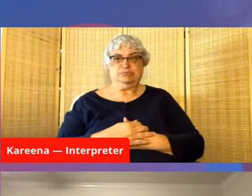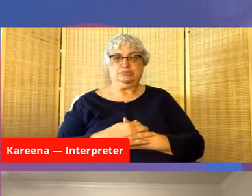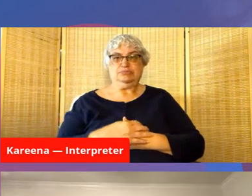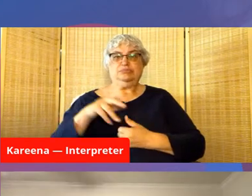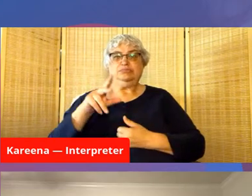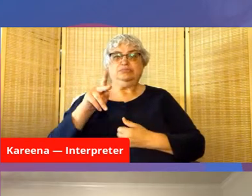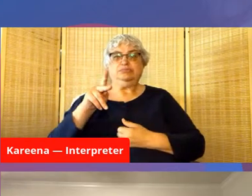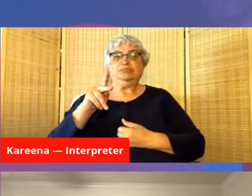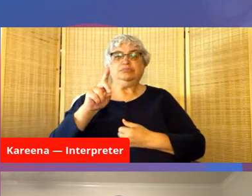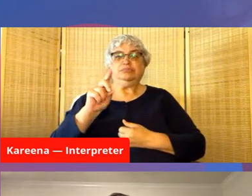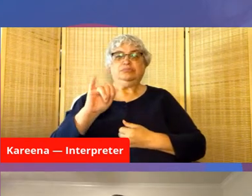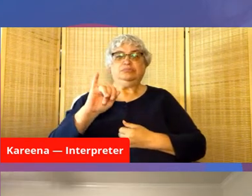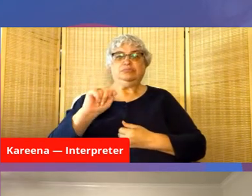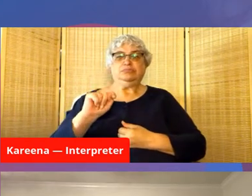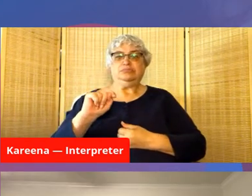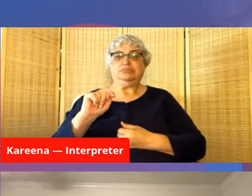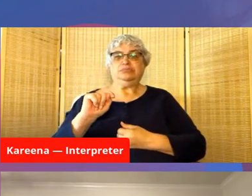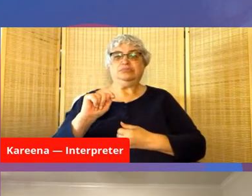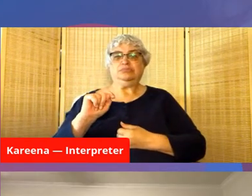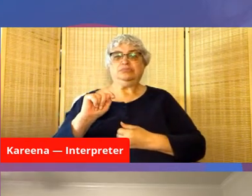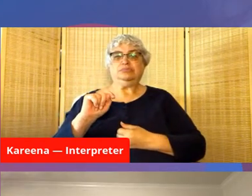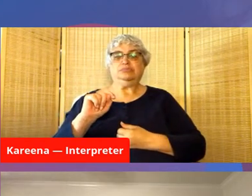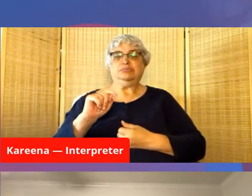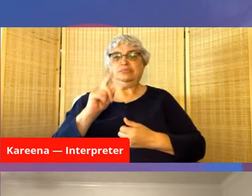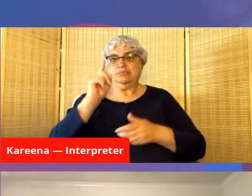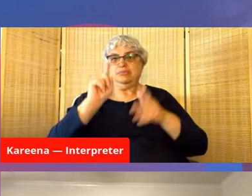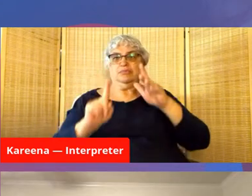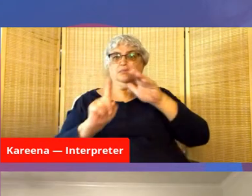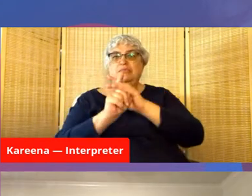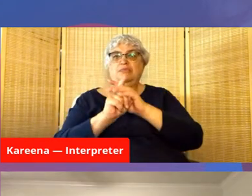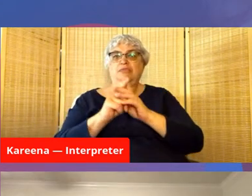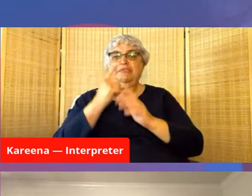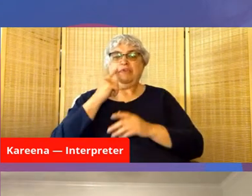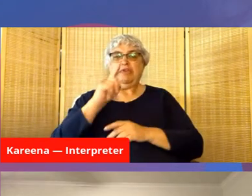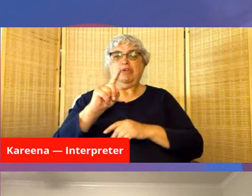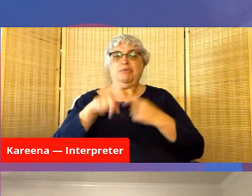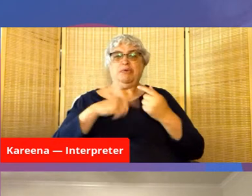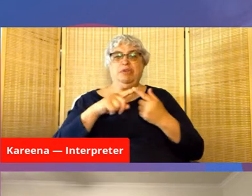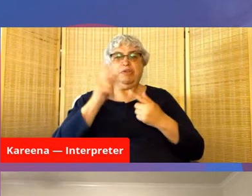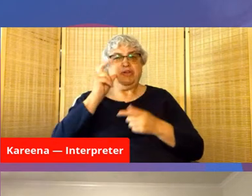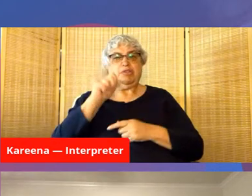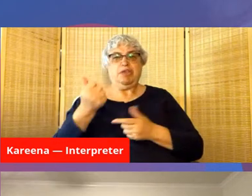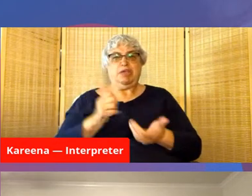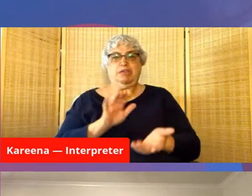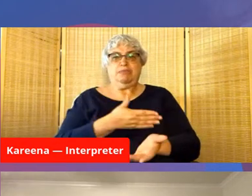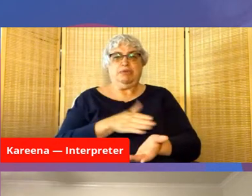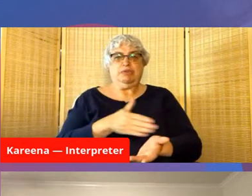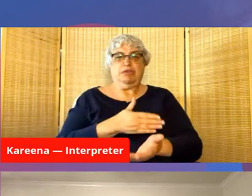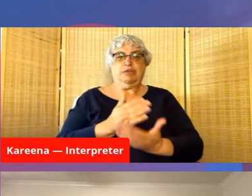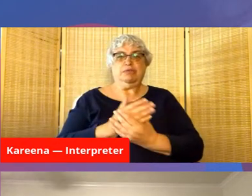Pandit, what came to the surface for you when you heard the other music?